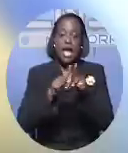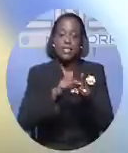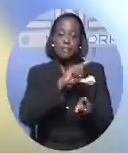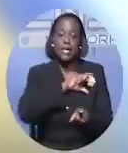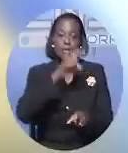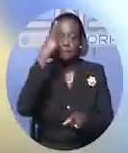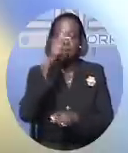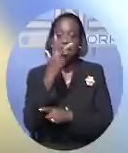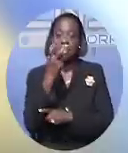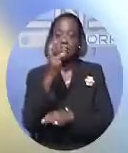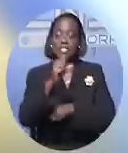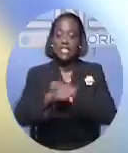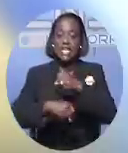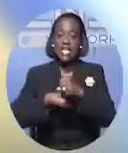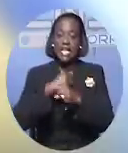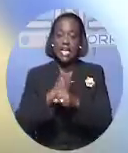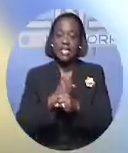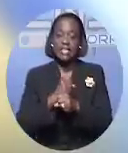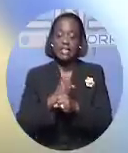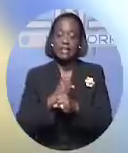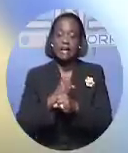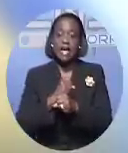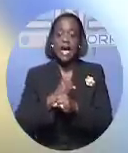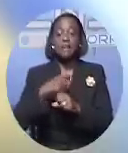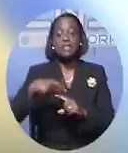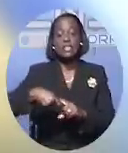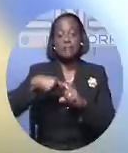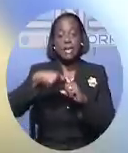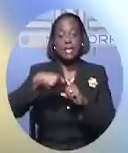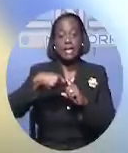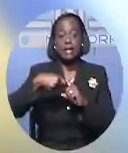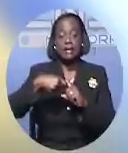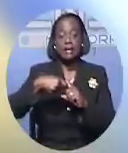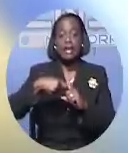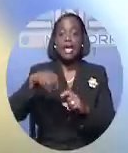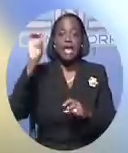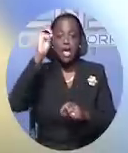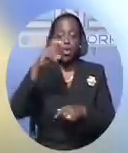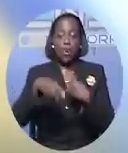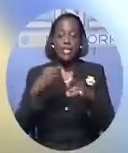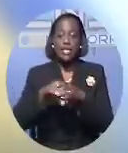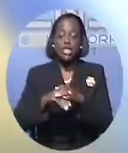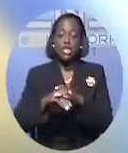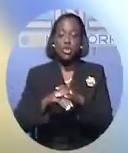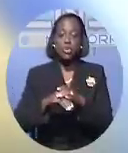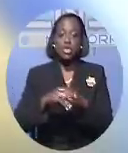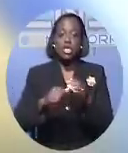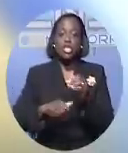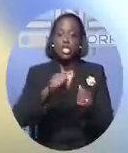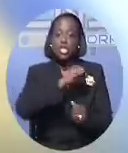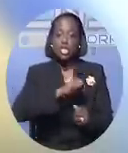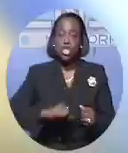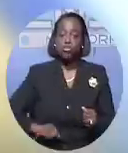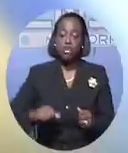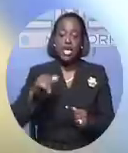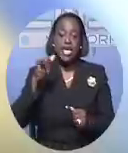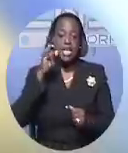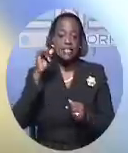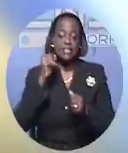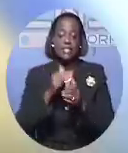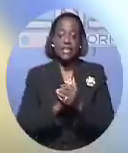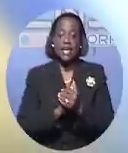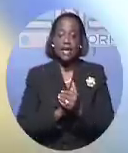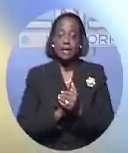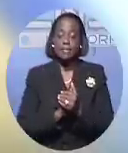suspended based on a complaint to the corruptions unit. While that officer went into surgery yesterday, he is listed in serious condition in hospital